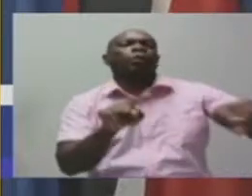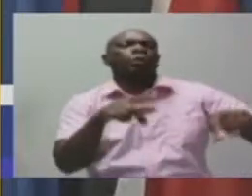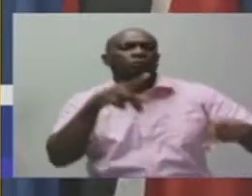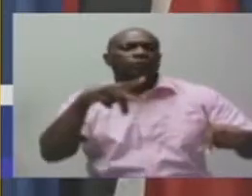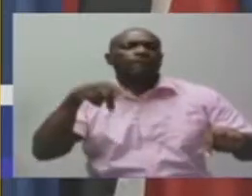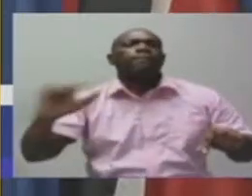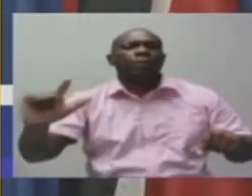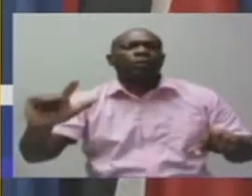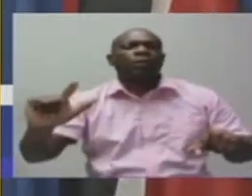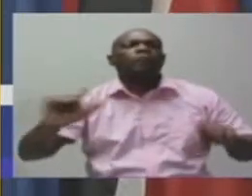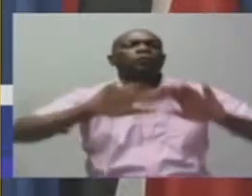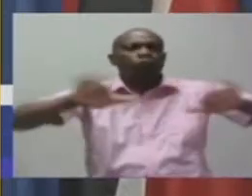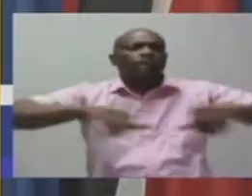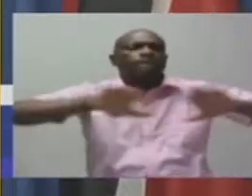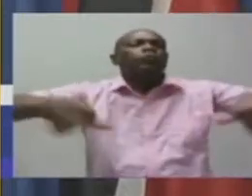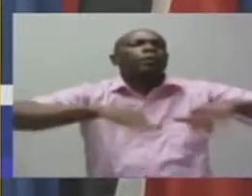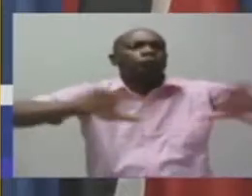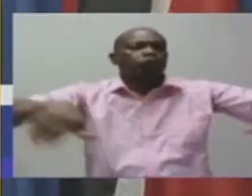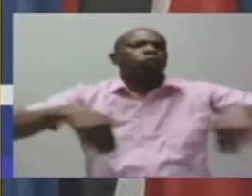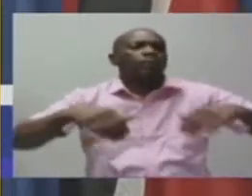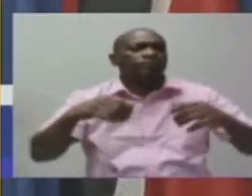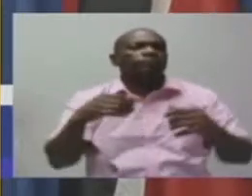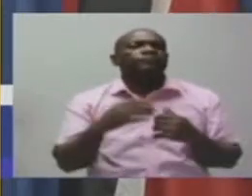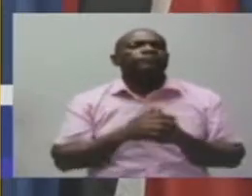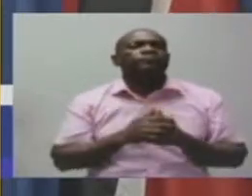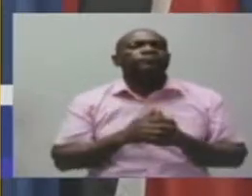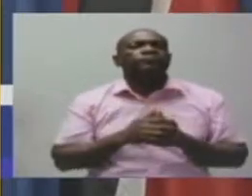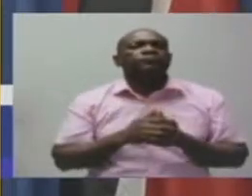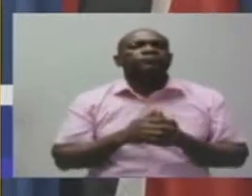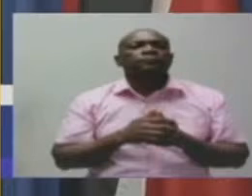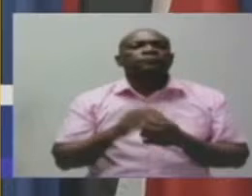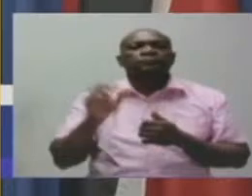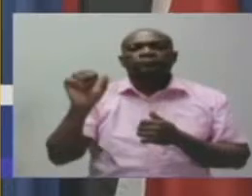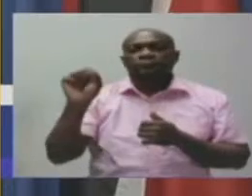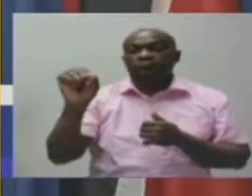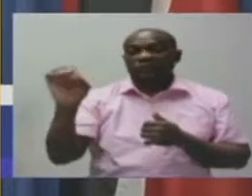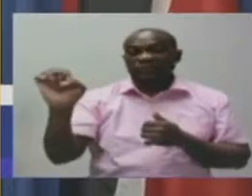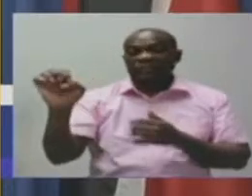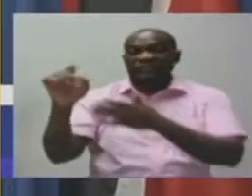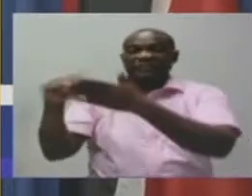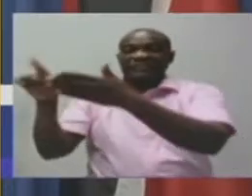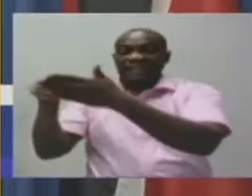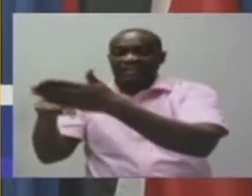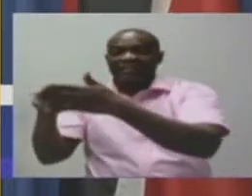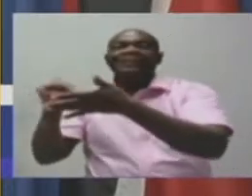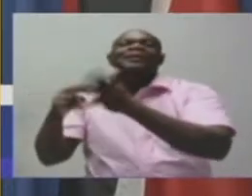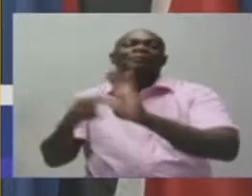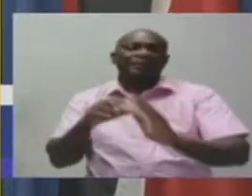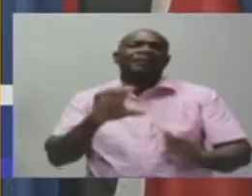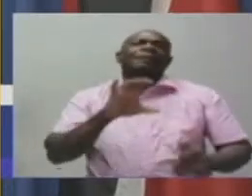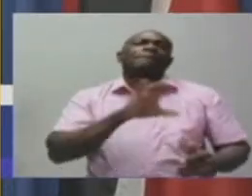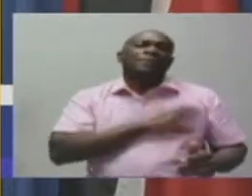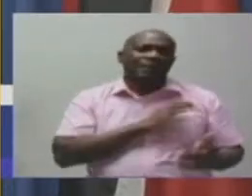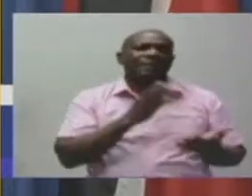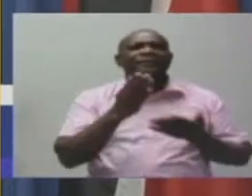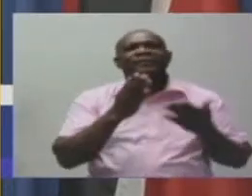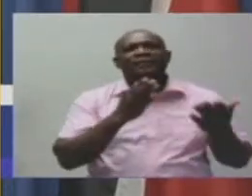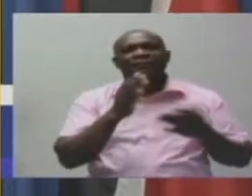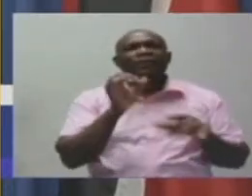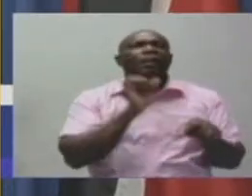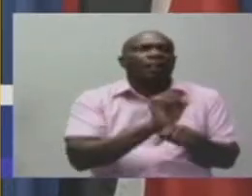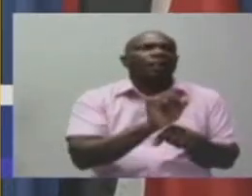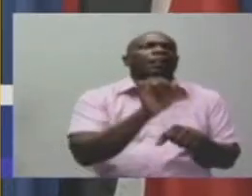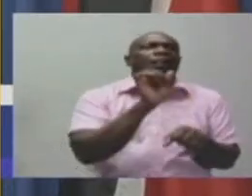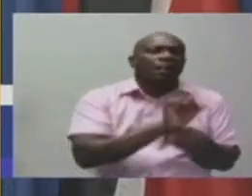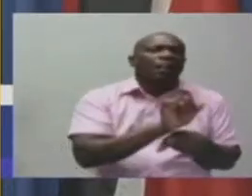By eliminating the state of emergency, we'll bring some relief to the police service, who, like the health